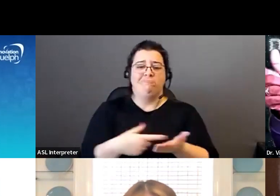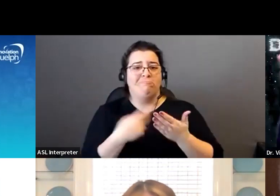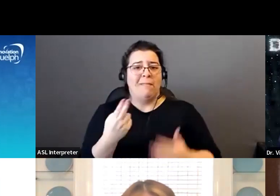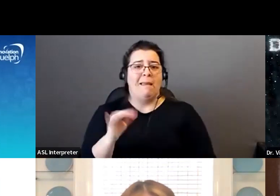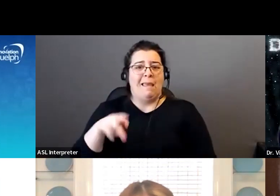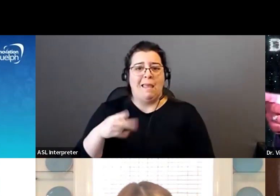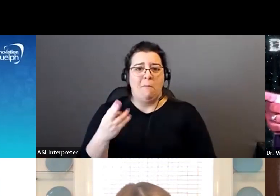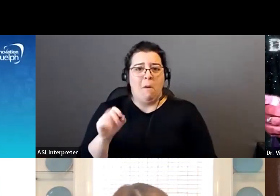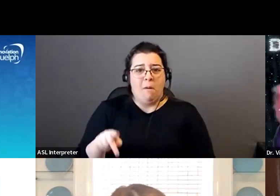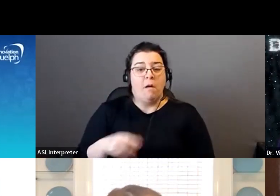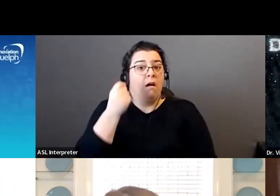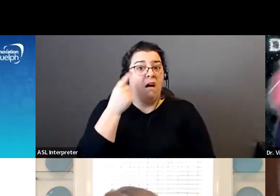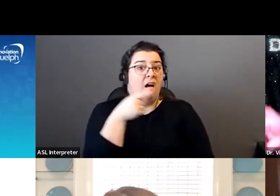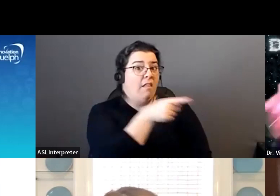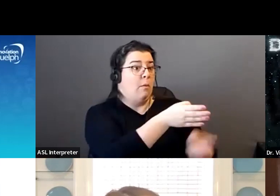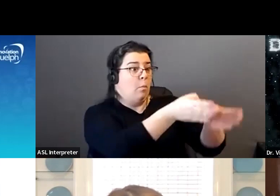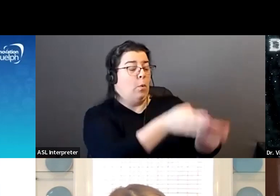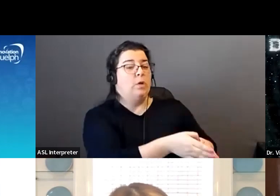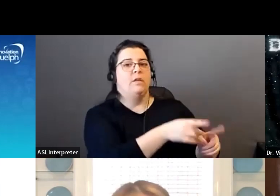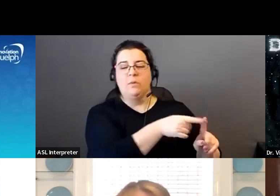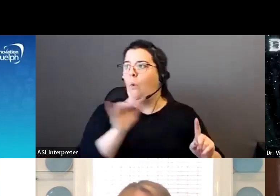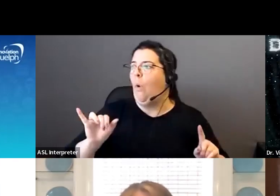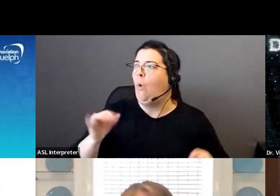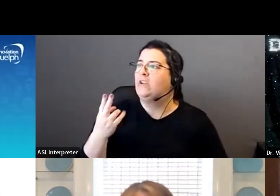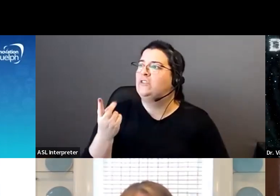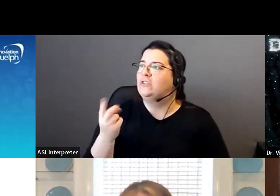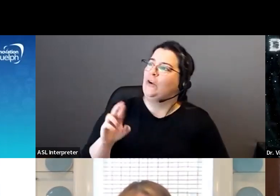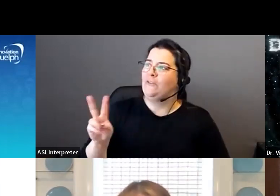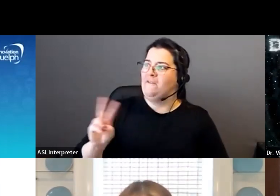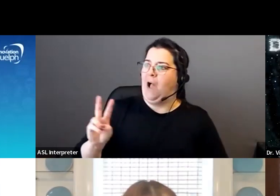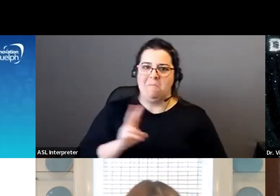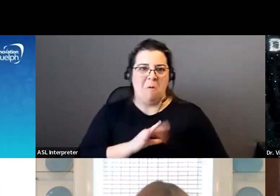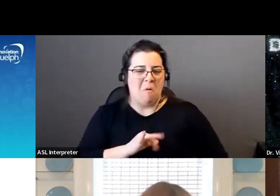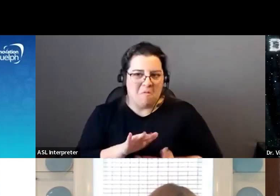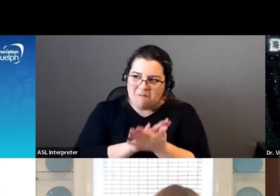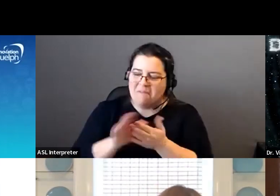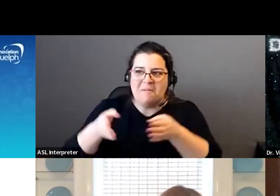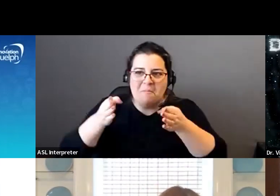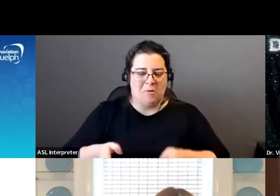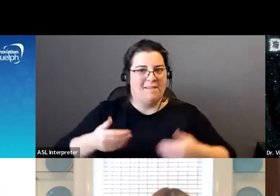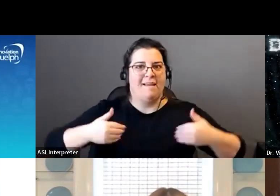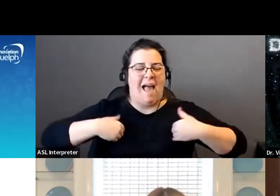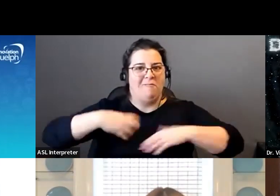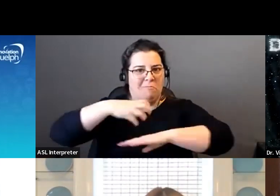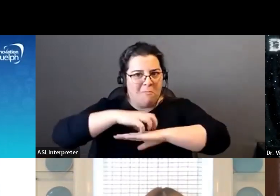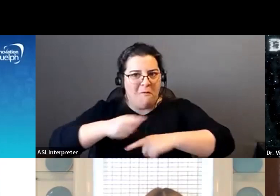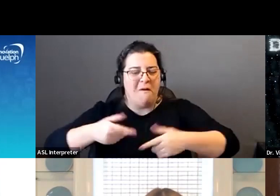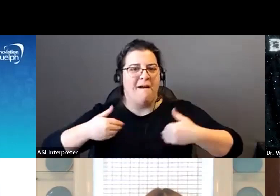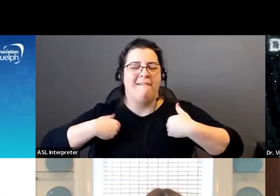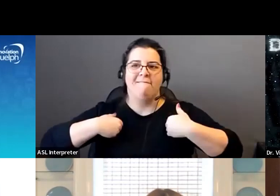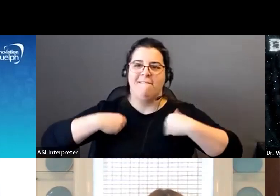Dr. Vibe, he's a really good guy. He has a platform that would be really good for you to appear on. Bang.